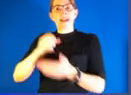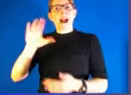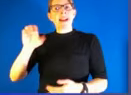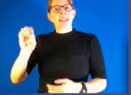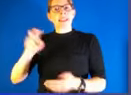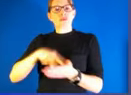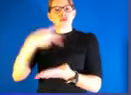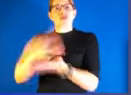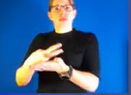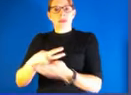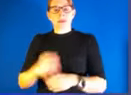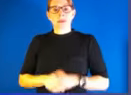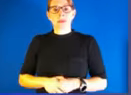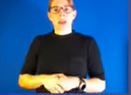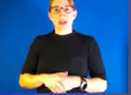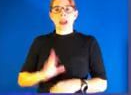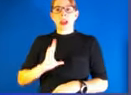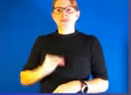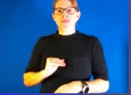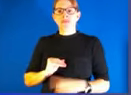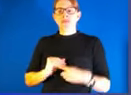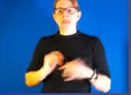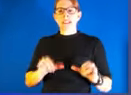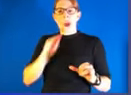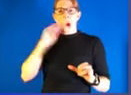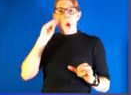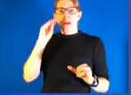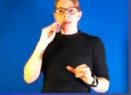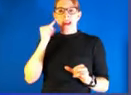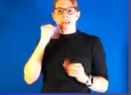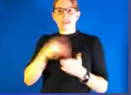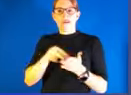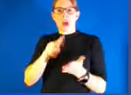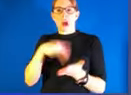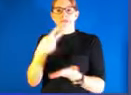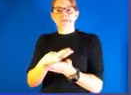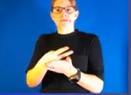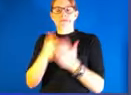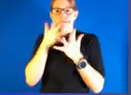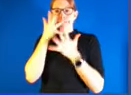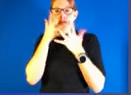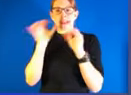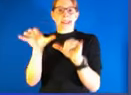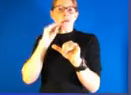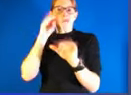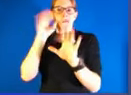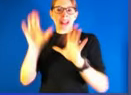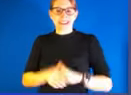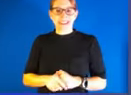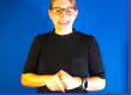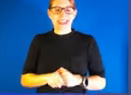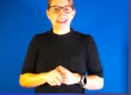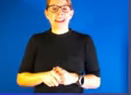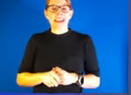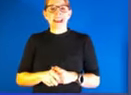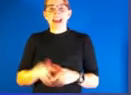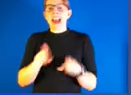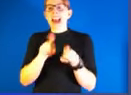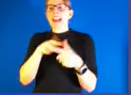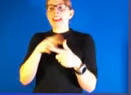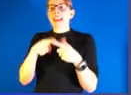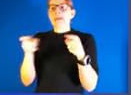sure the bruised ego just stays at home and manages their slip and fall. And then, of course, if they need